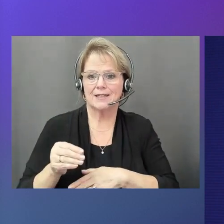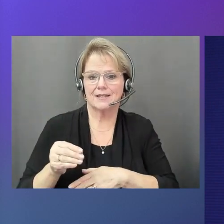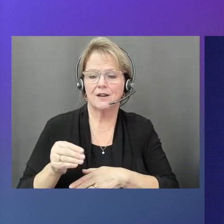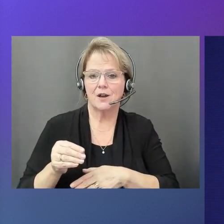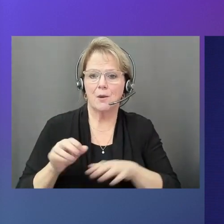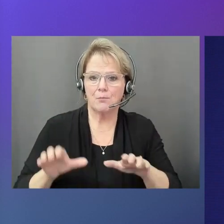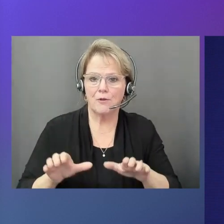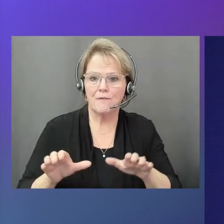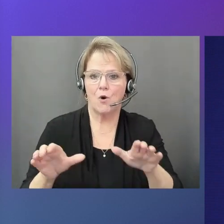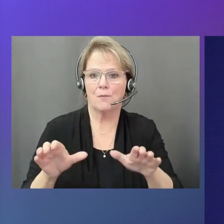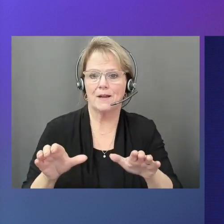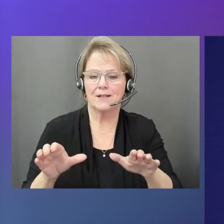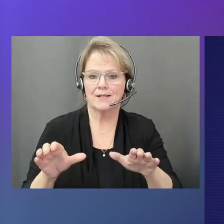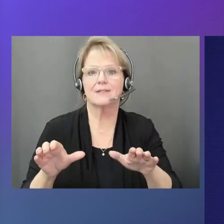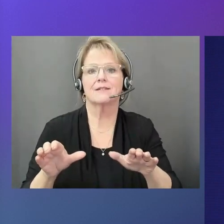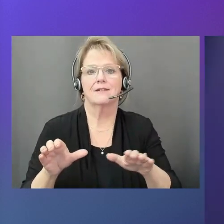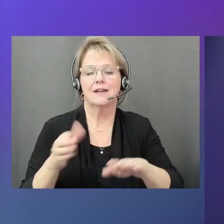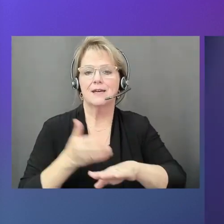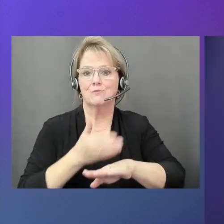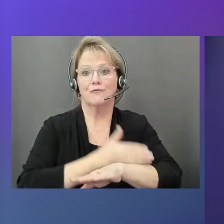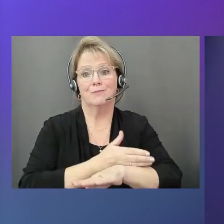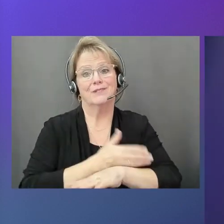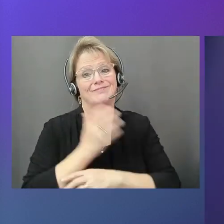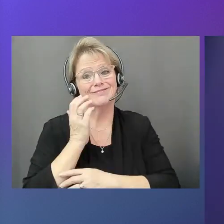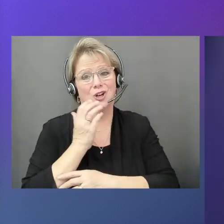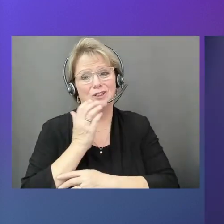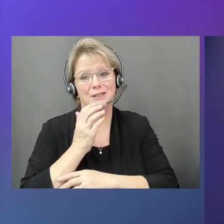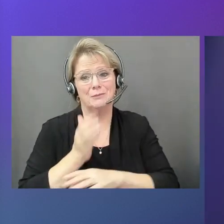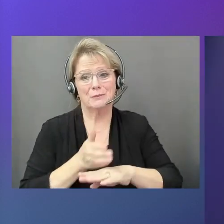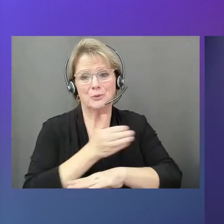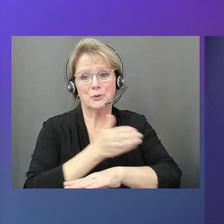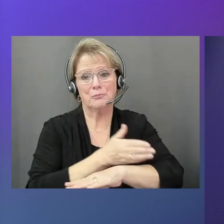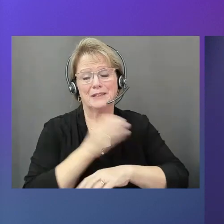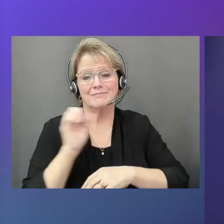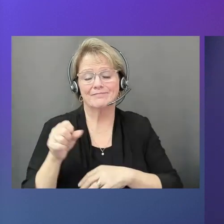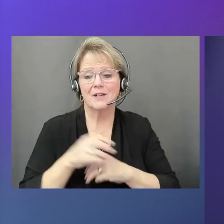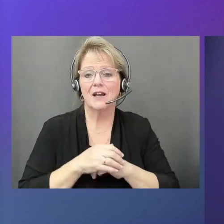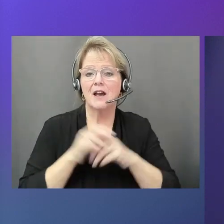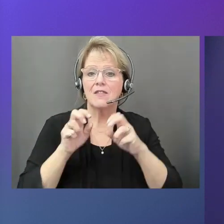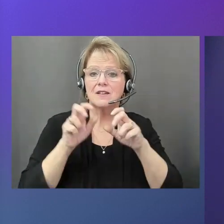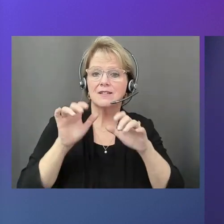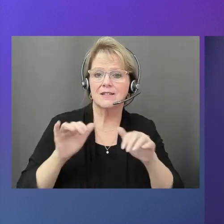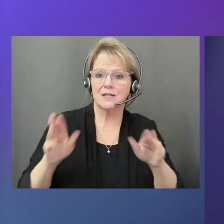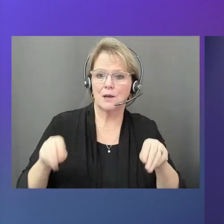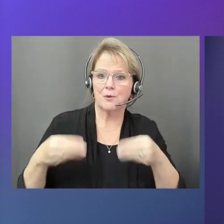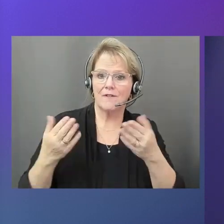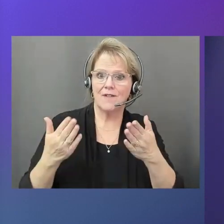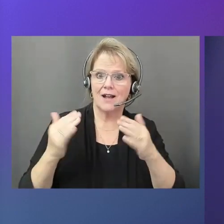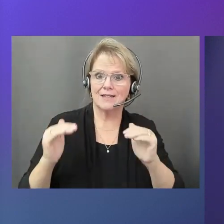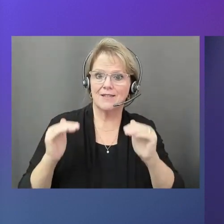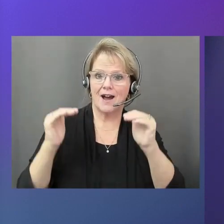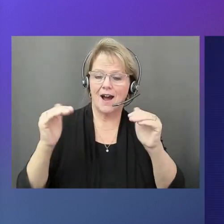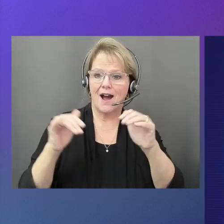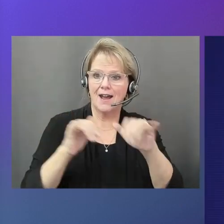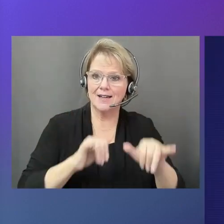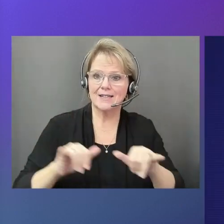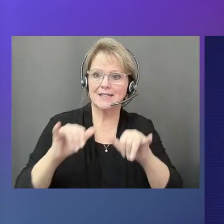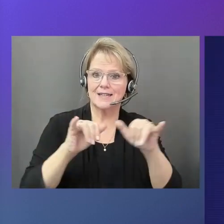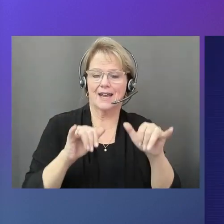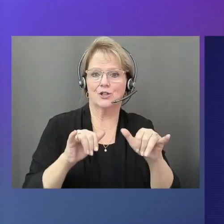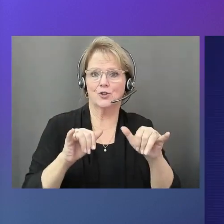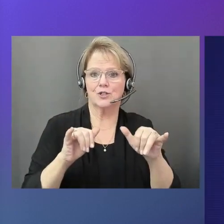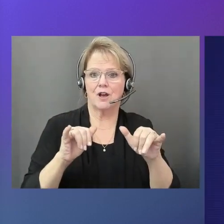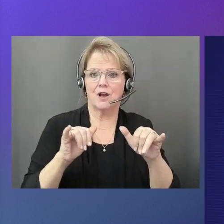latency. Wow. Which is an awesome improvement. Yeah. So this system provides the highest standards of both performance and resiliency, while